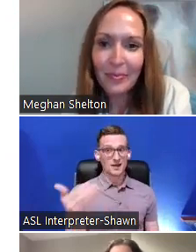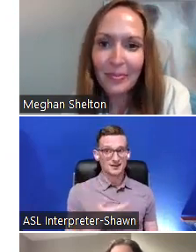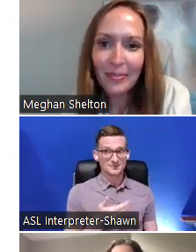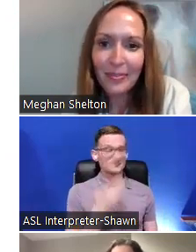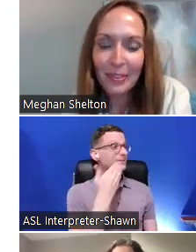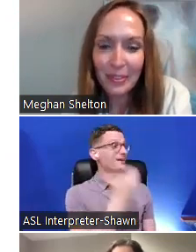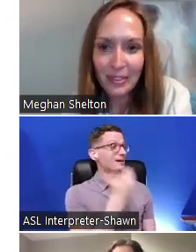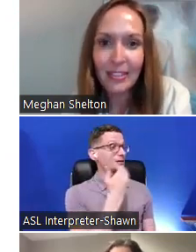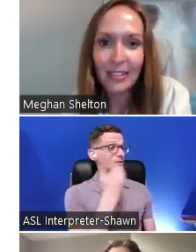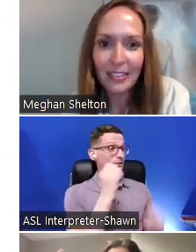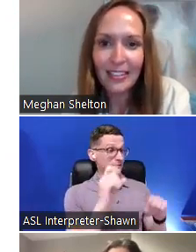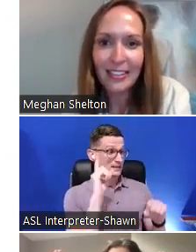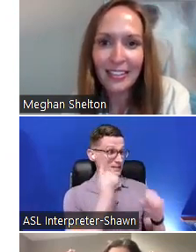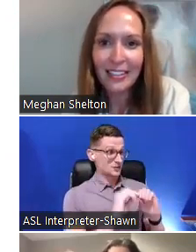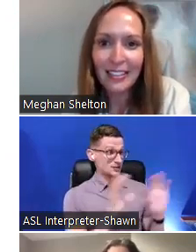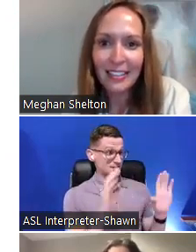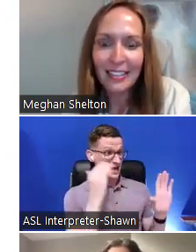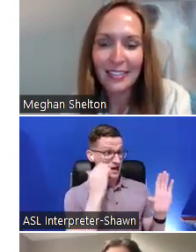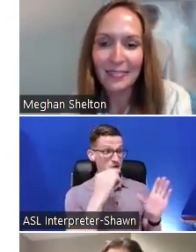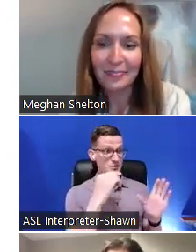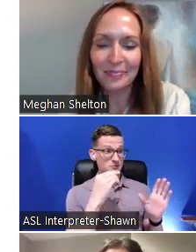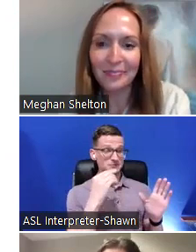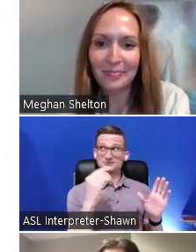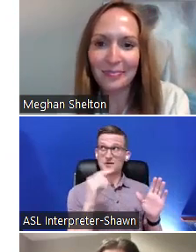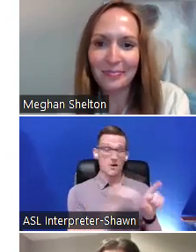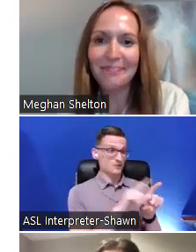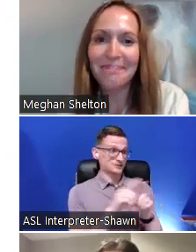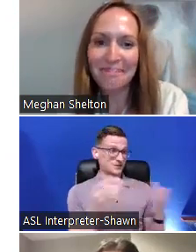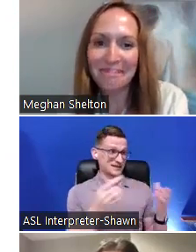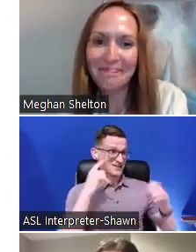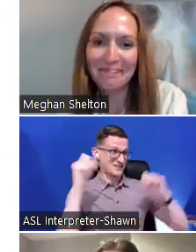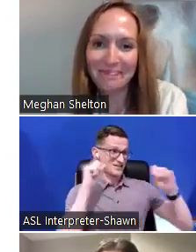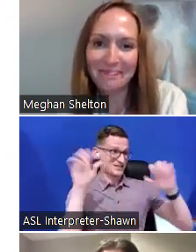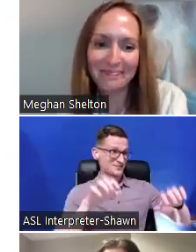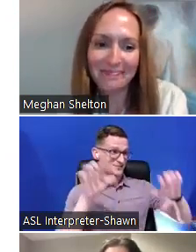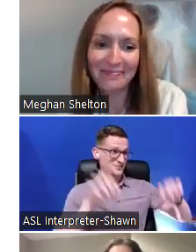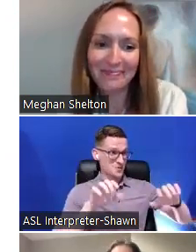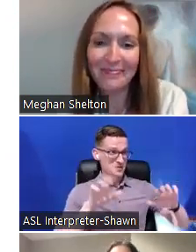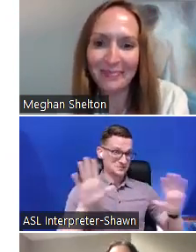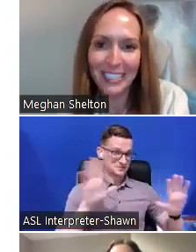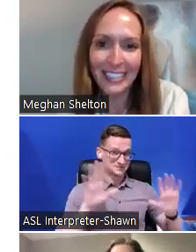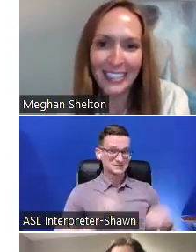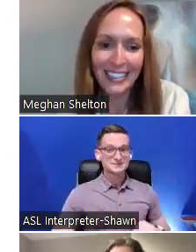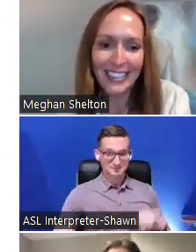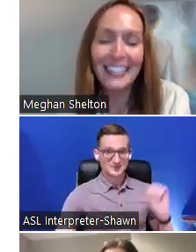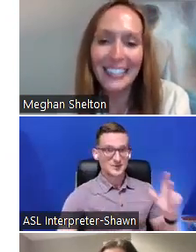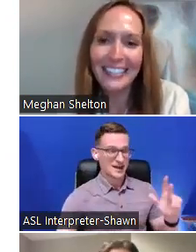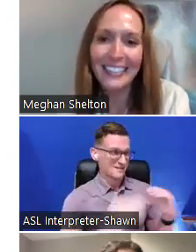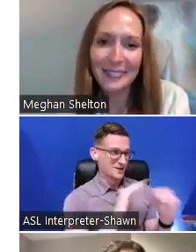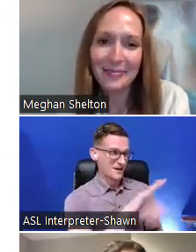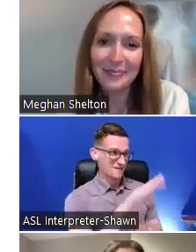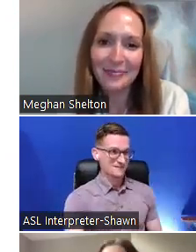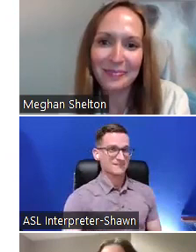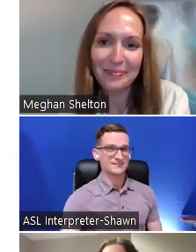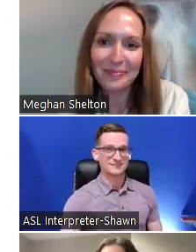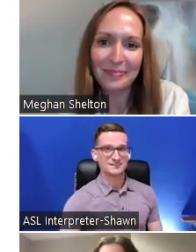okay? I know we're also in the middle of a thunderstorm down here. So, okay, fair enough. I